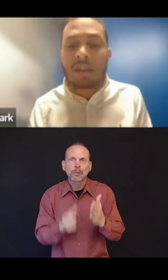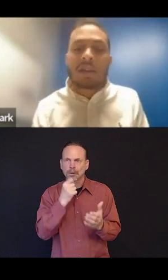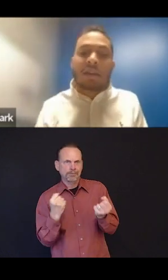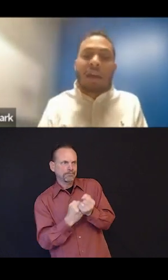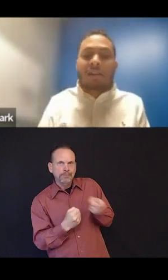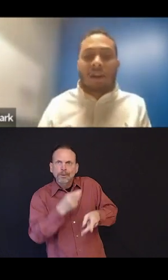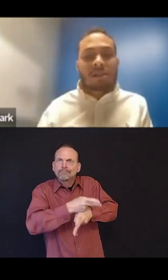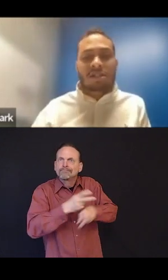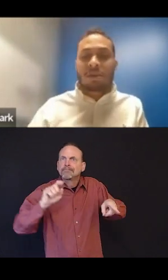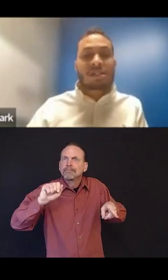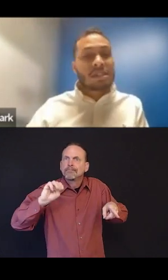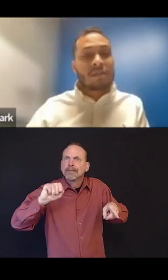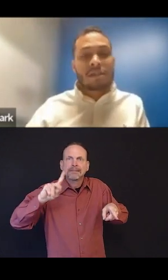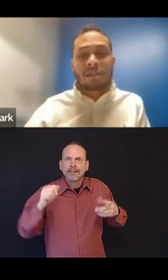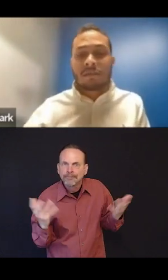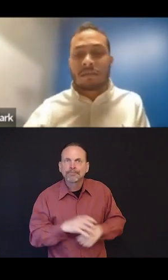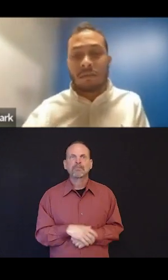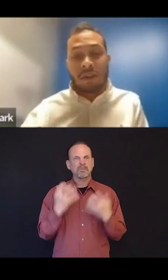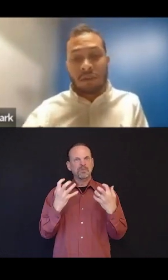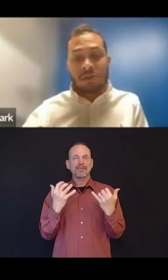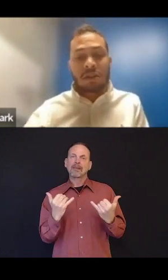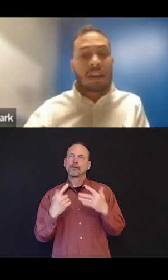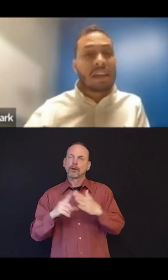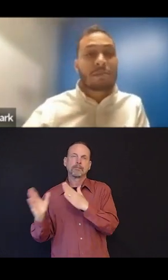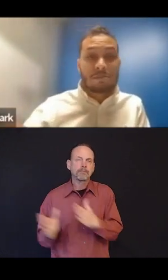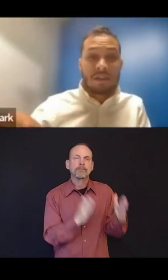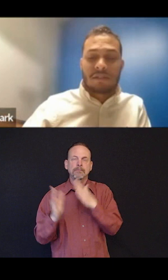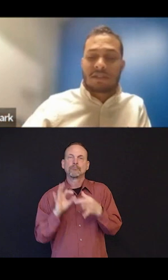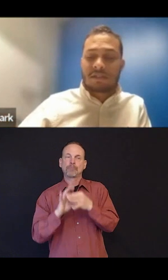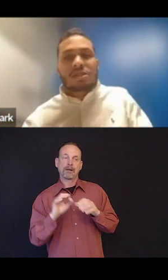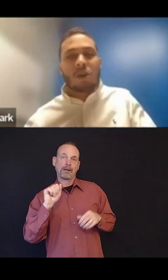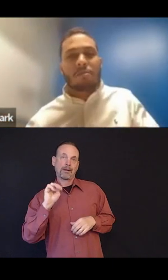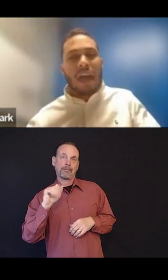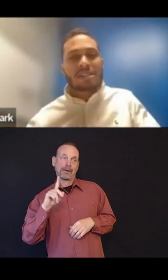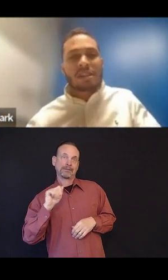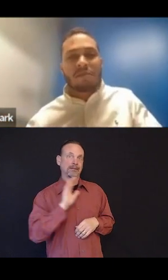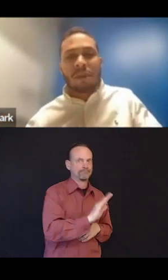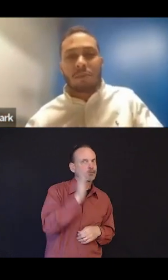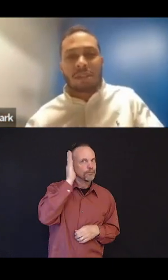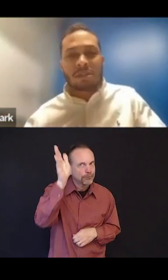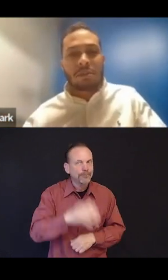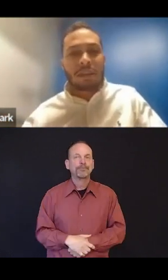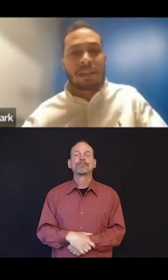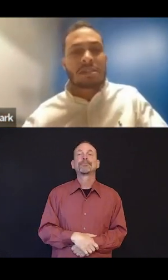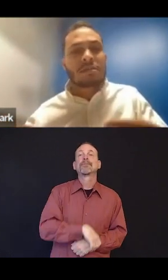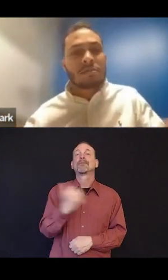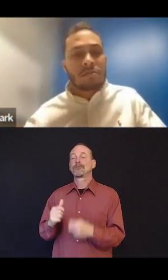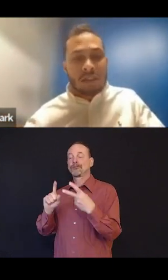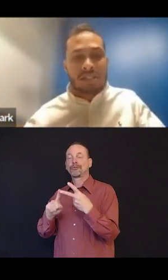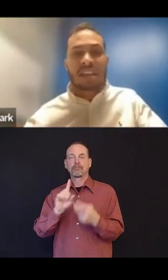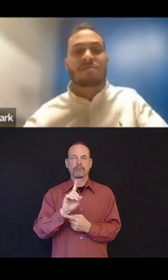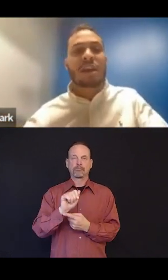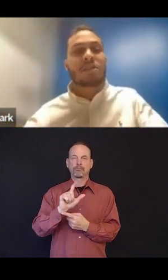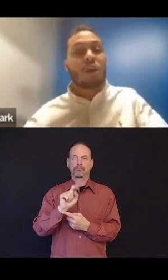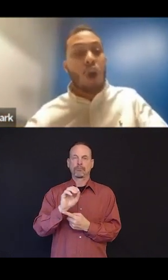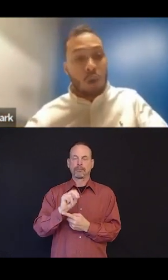payment. Dalton just wants to save for his future and keep his benefits. So imagine if people with disabilities